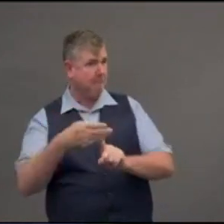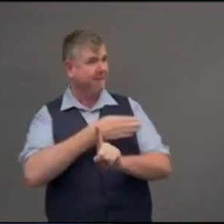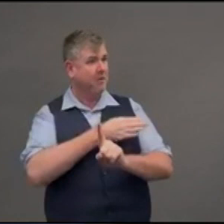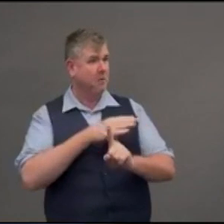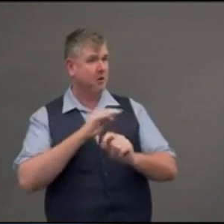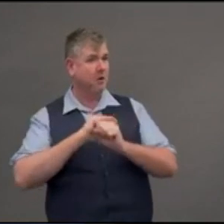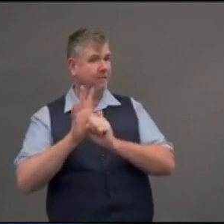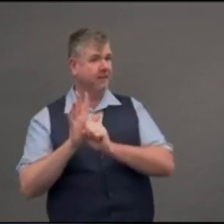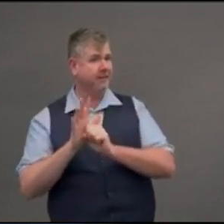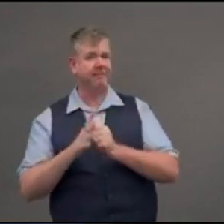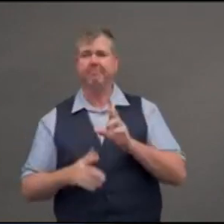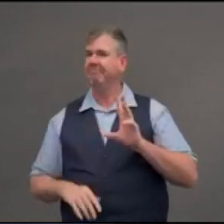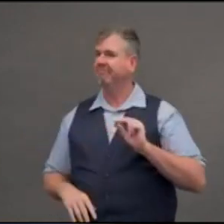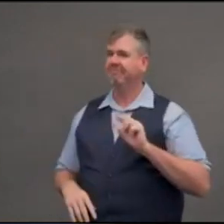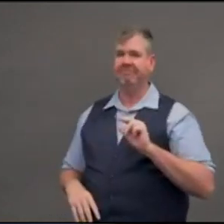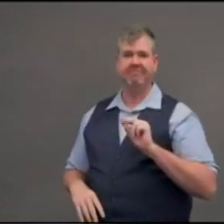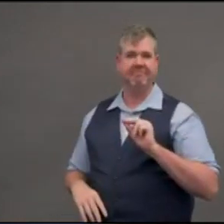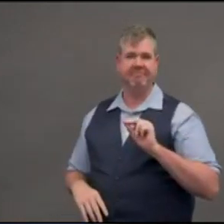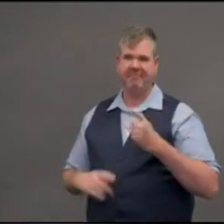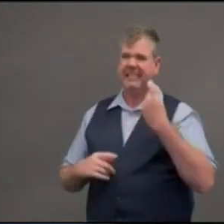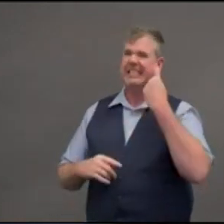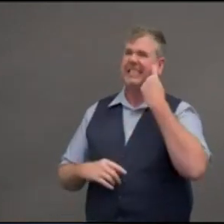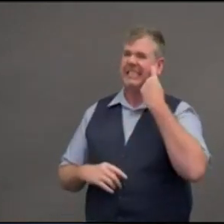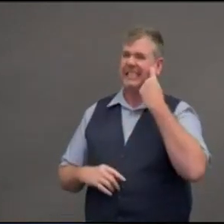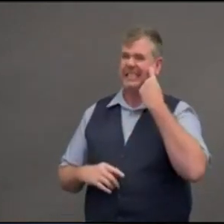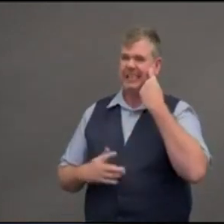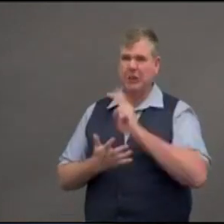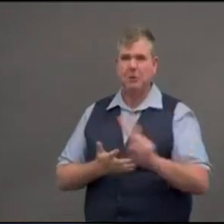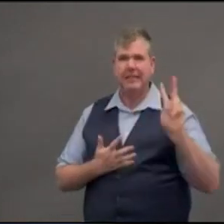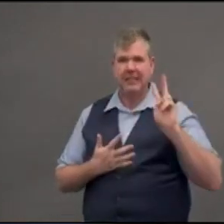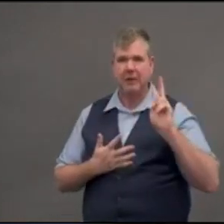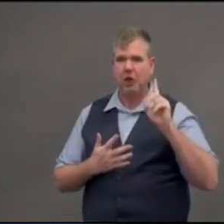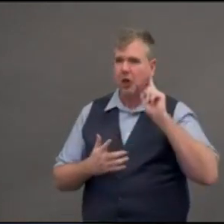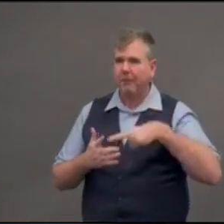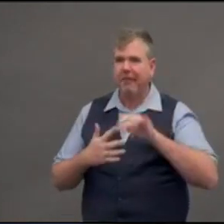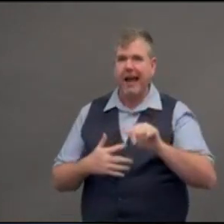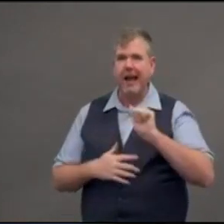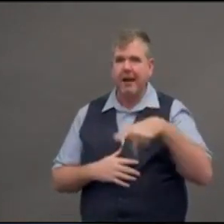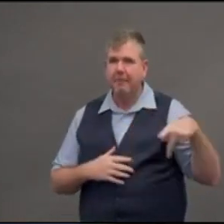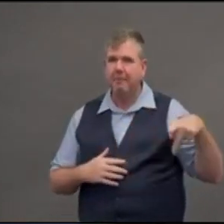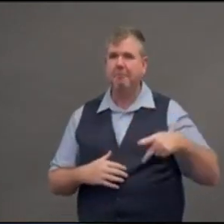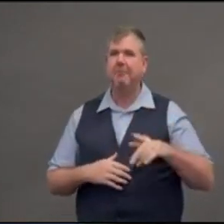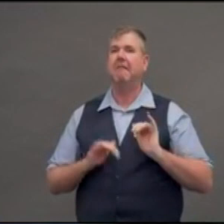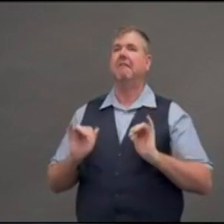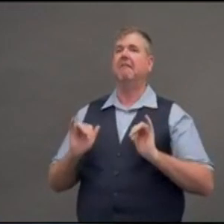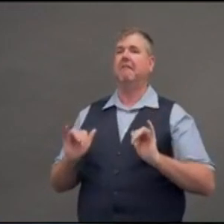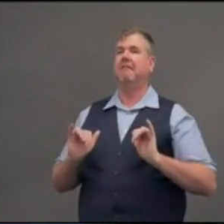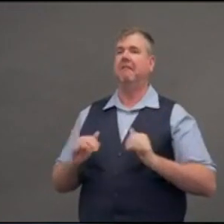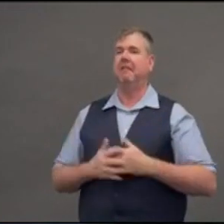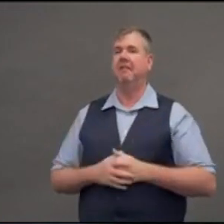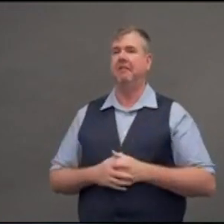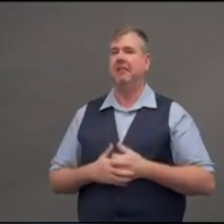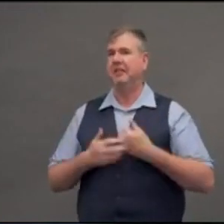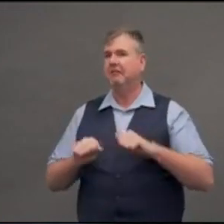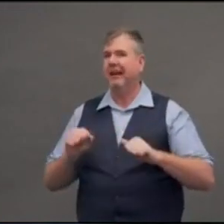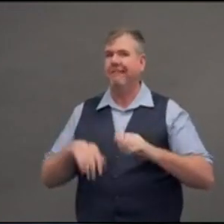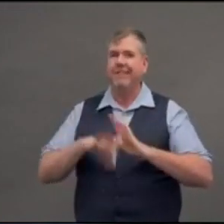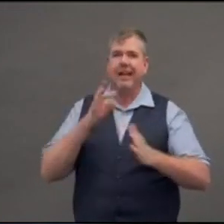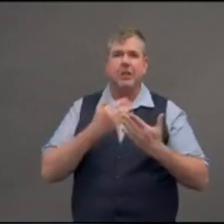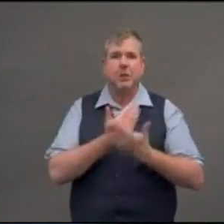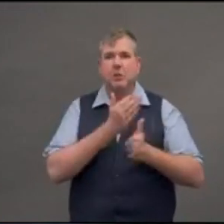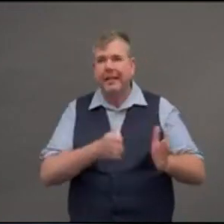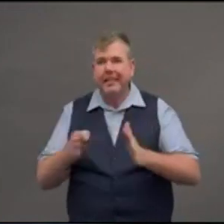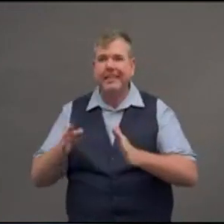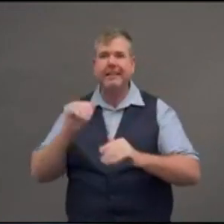weeks ago, I want to say. Oh, nice. So it's been recent. So trying to find new ways and new apps, exploring. Daniela, have